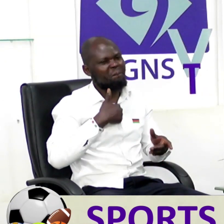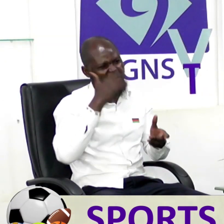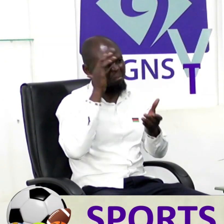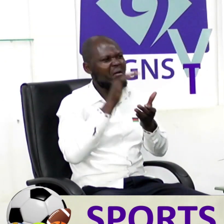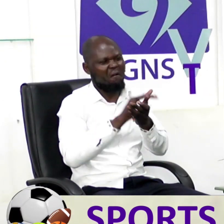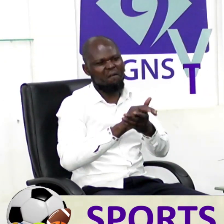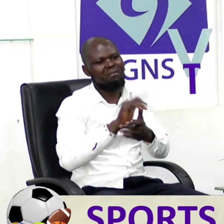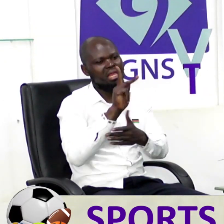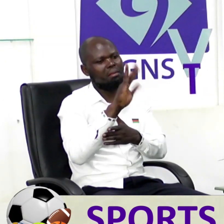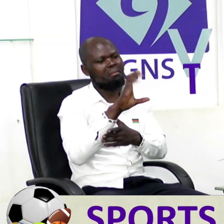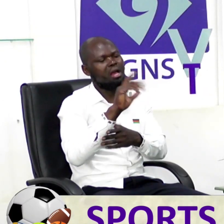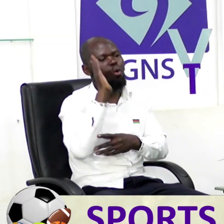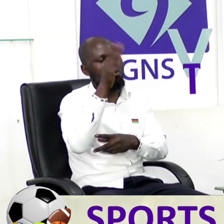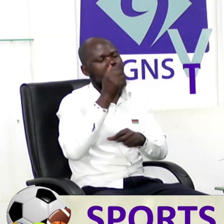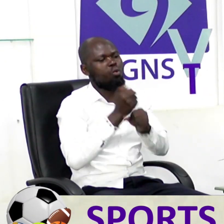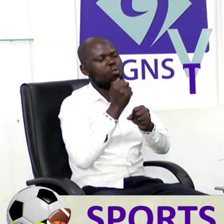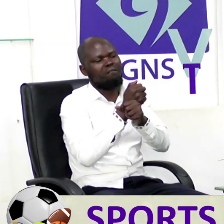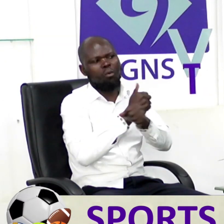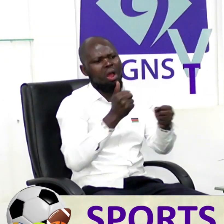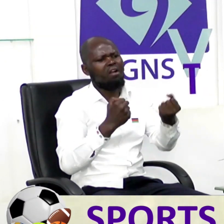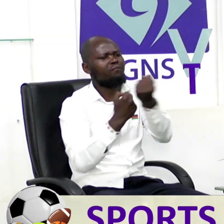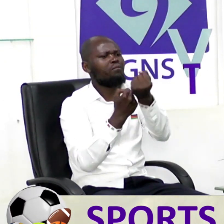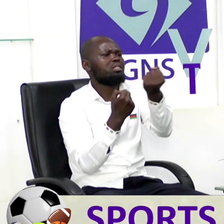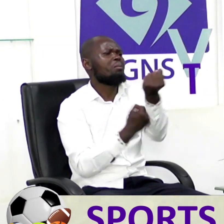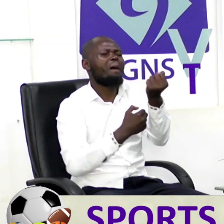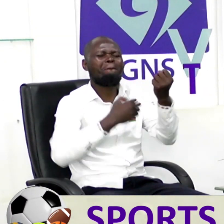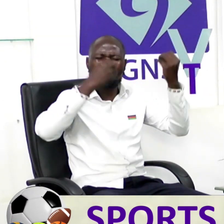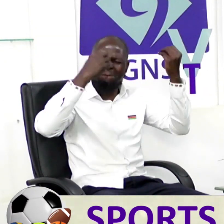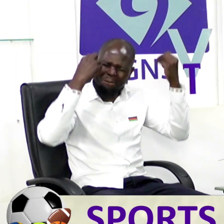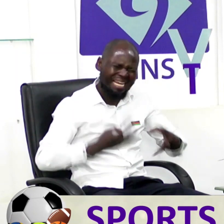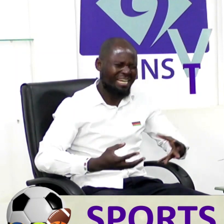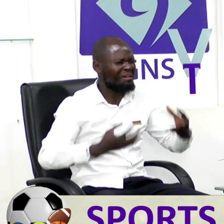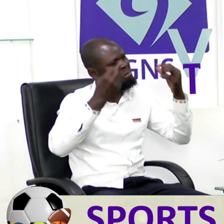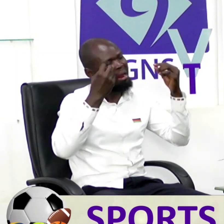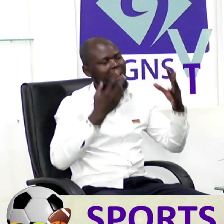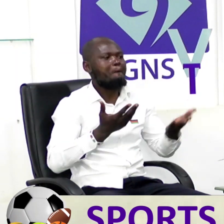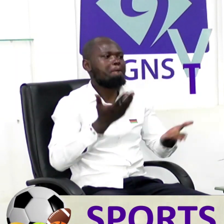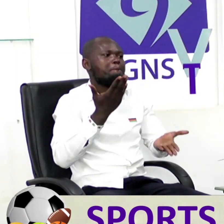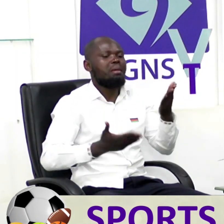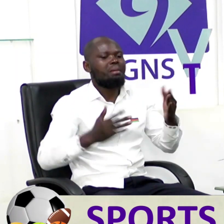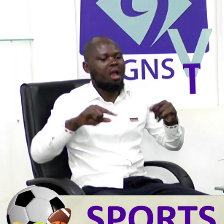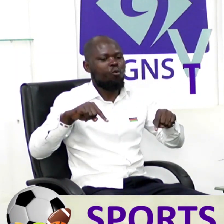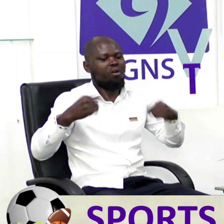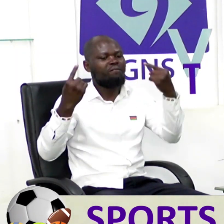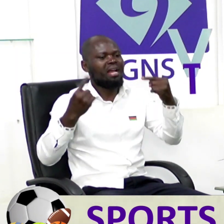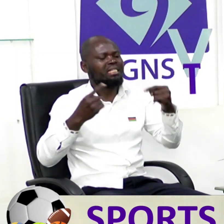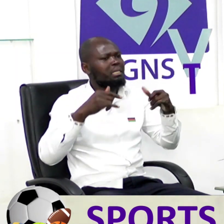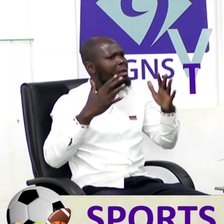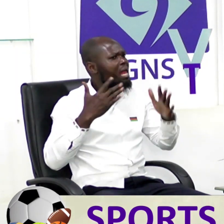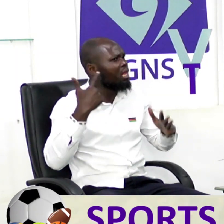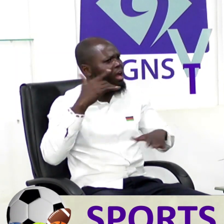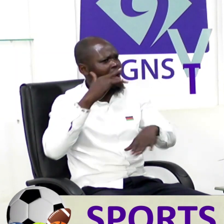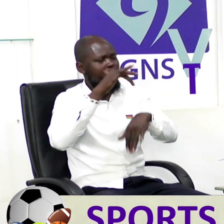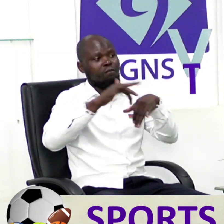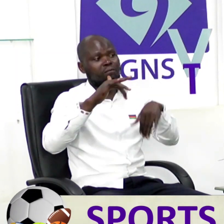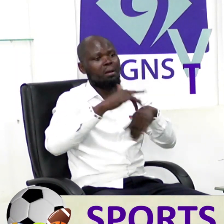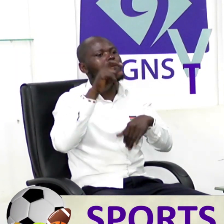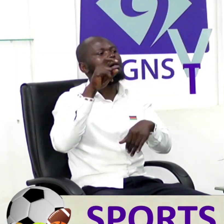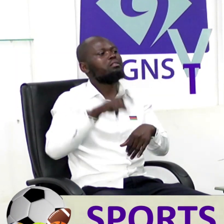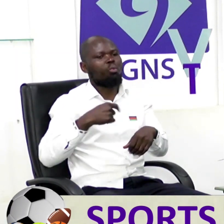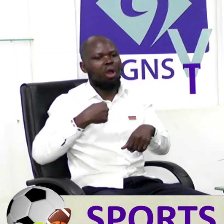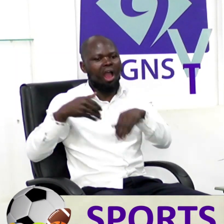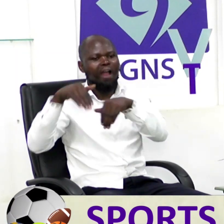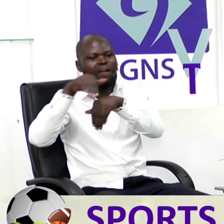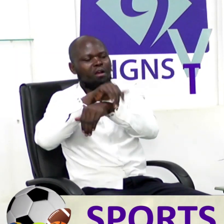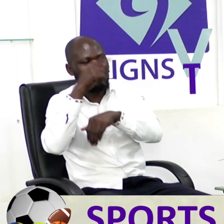Thank you very much. And I believe KCB will do well because they have a lot of supporters, and maybe a